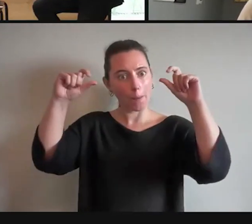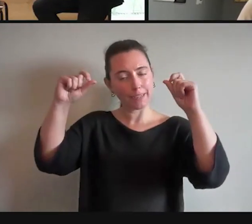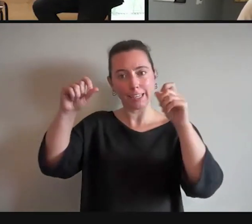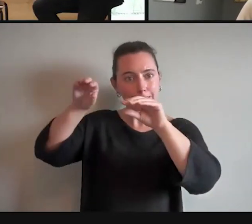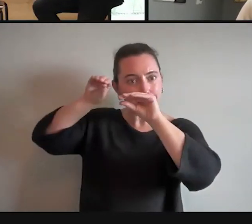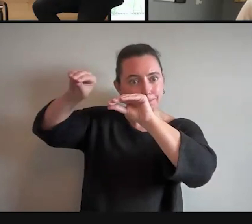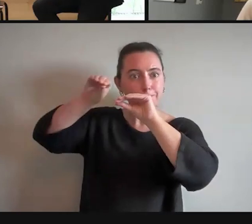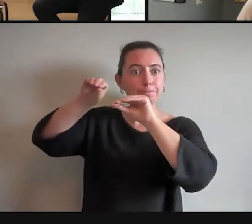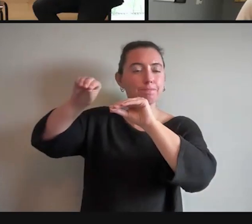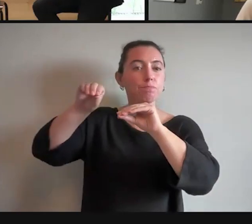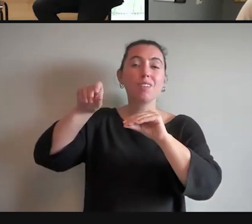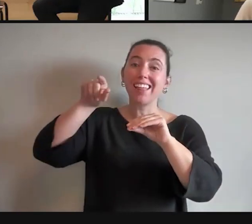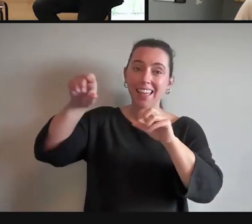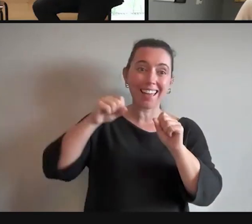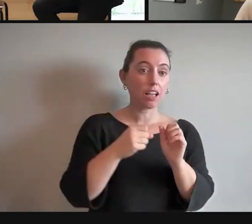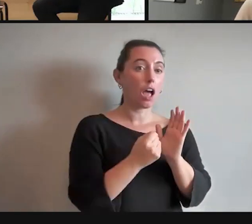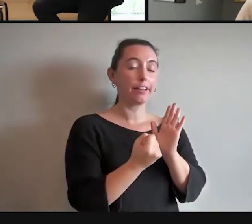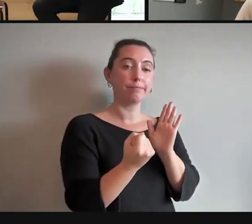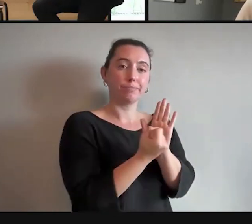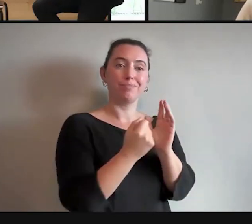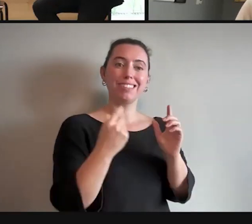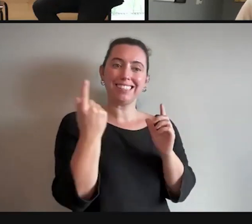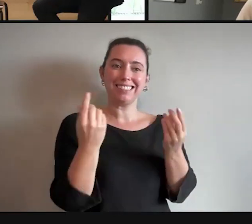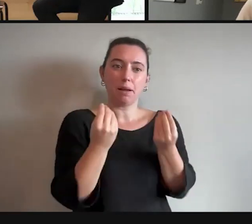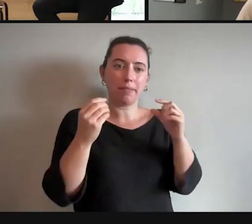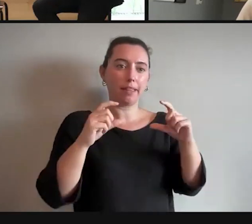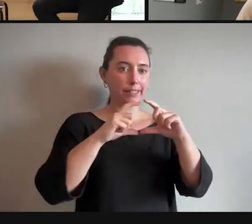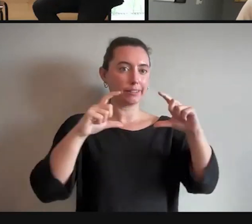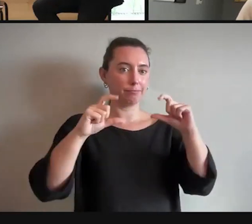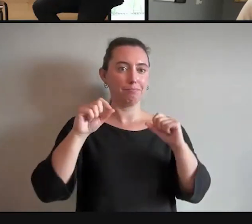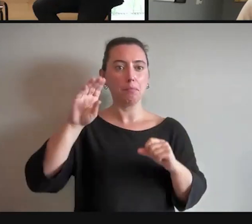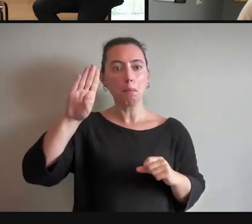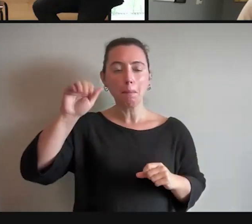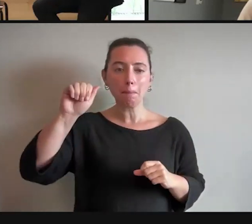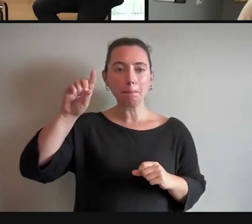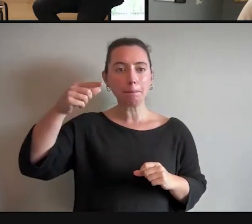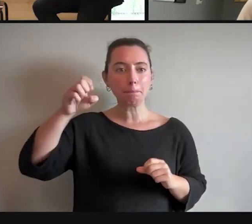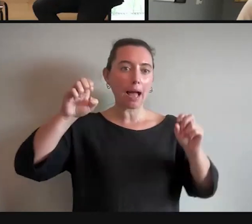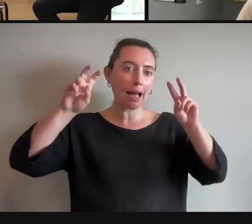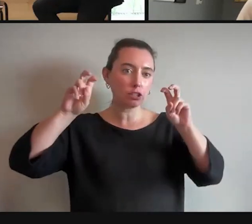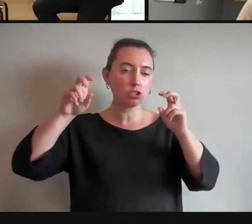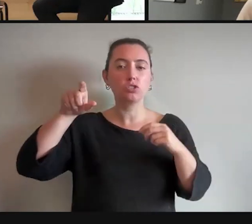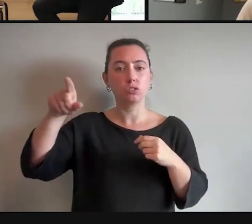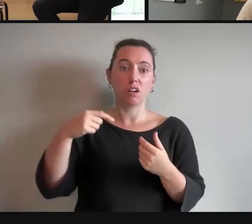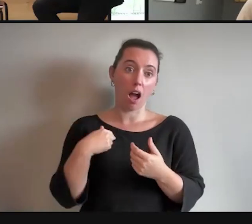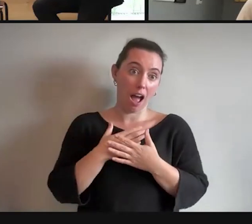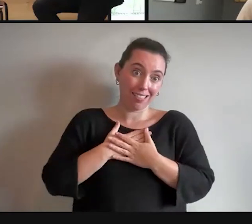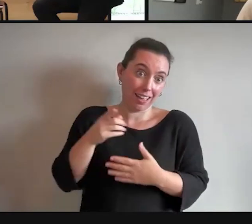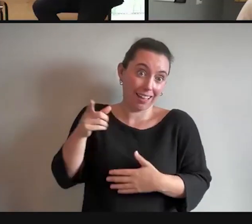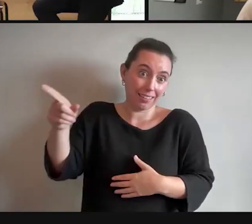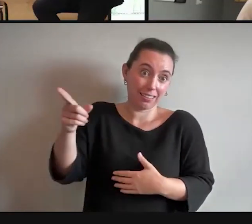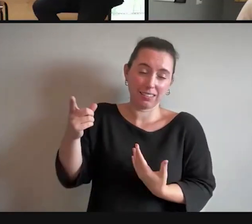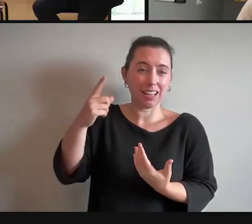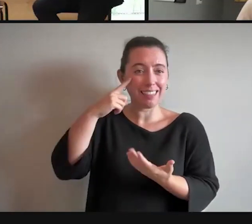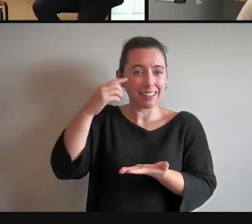more credible, like in front of other customers. So I think I would probably prefer that, because I think core